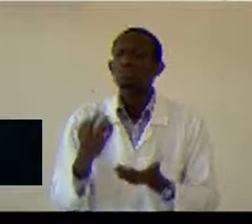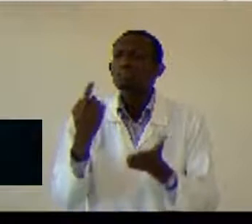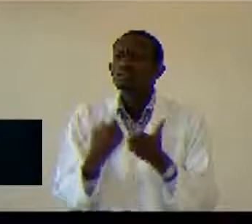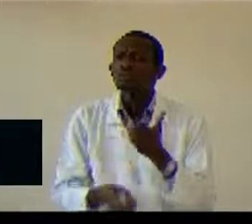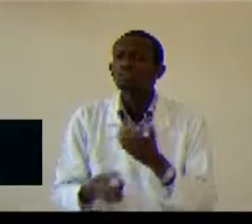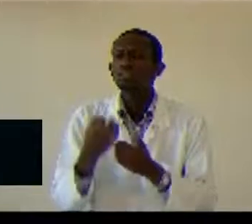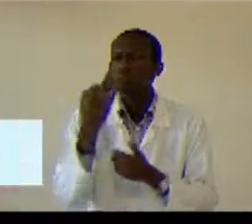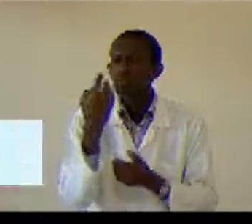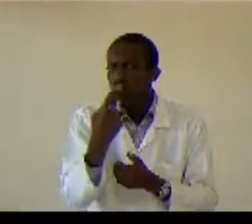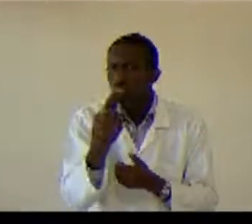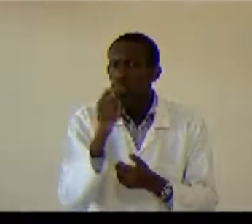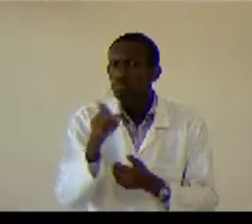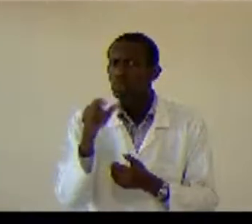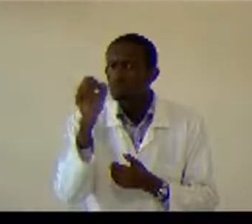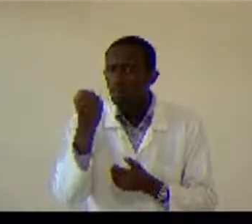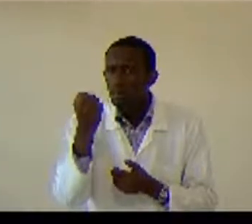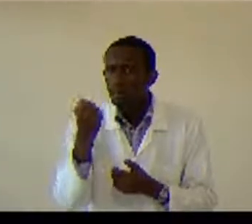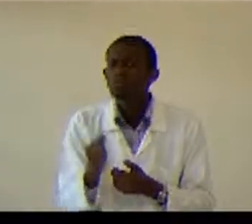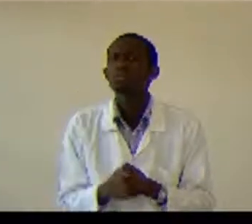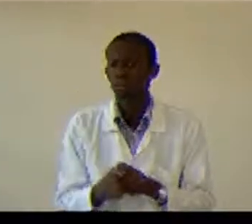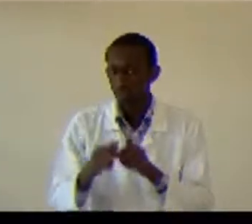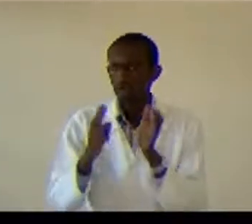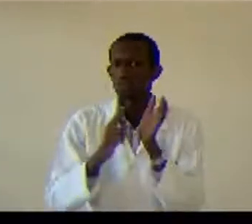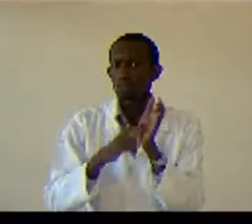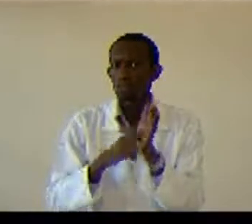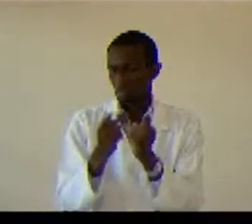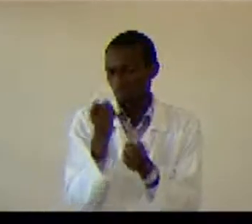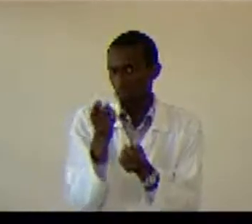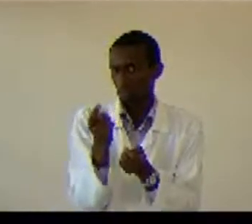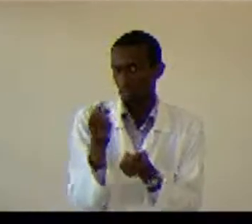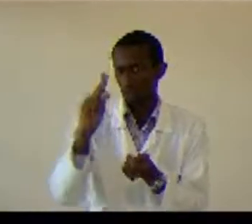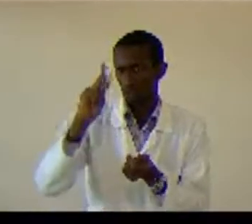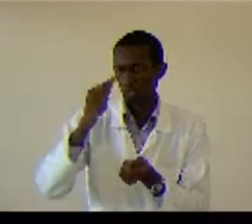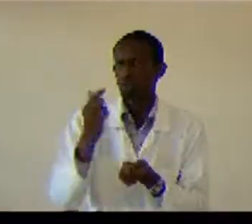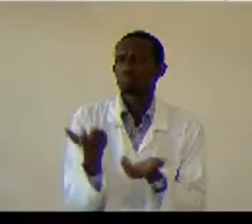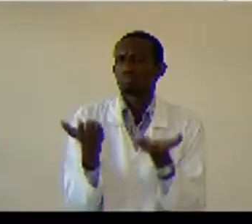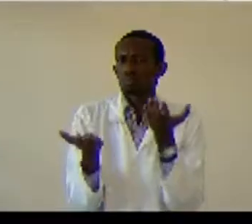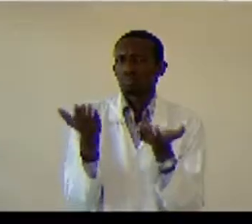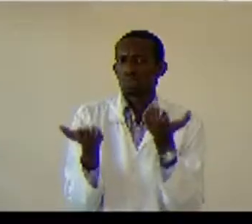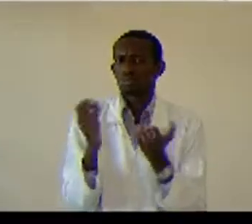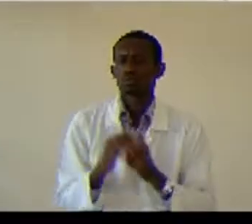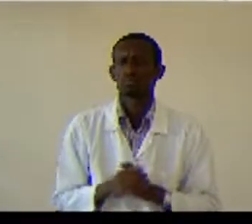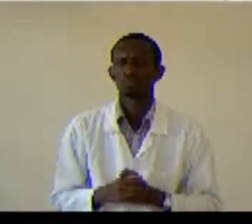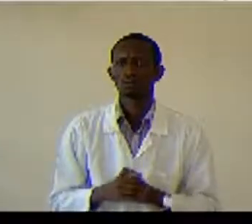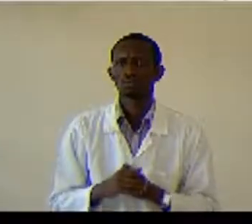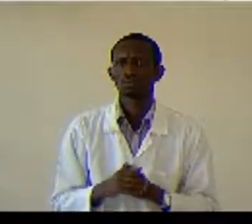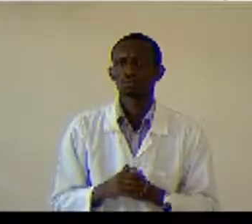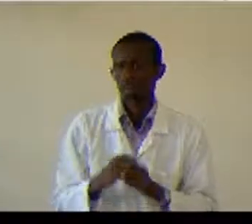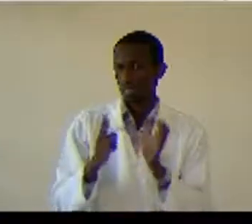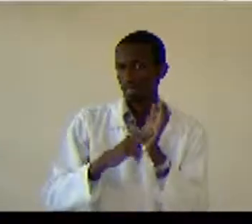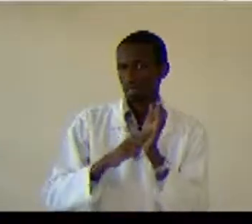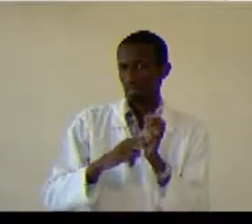2.5 kilograms? According to me, it is mass, 2.5 kilograms of ice. And they are giving